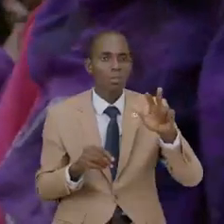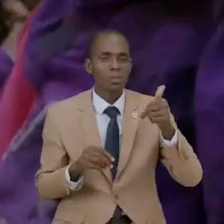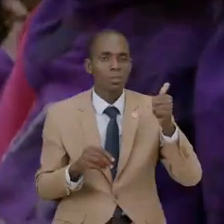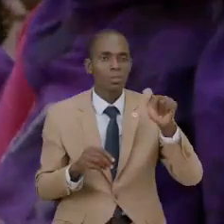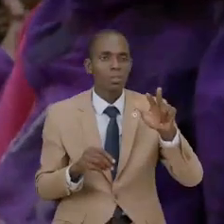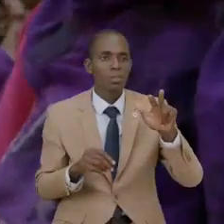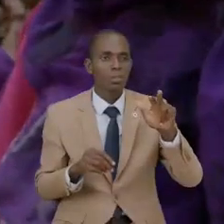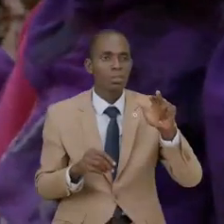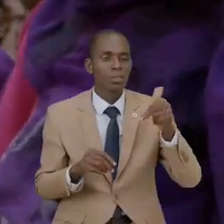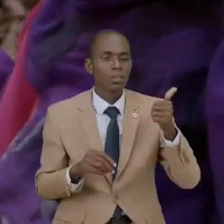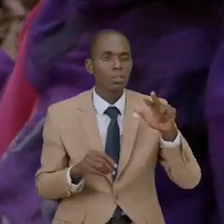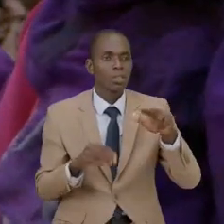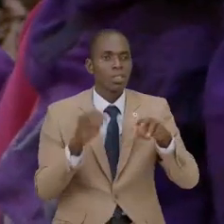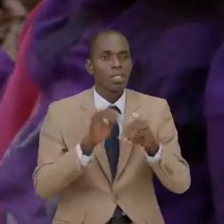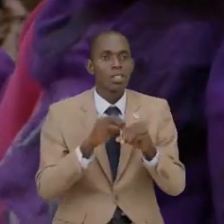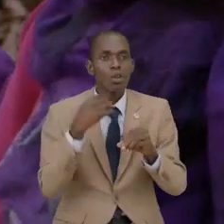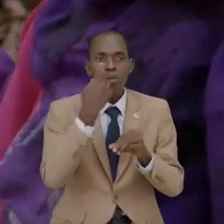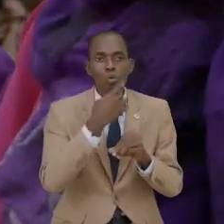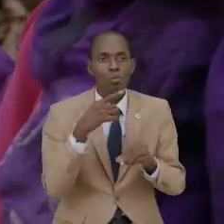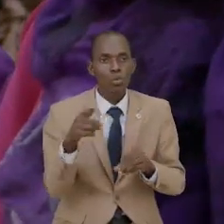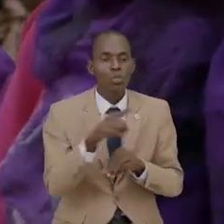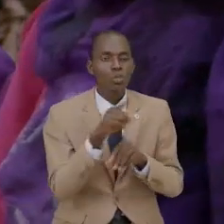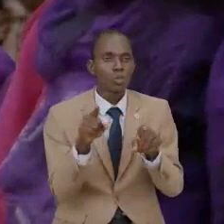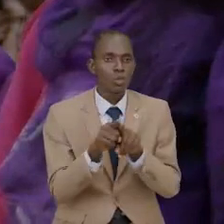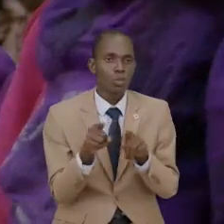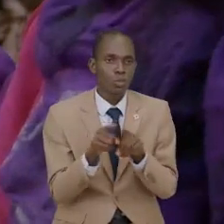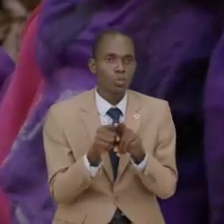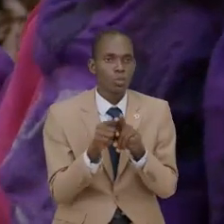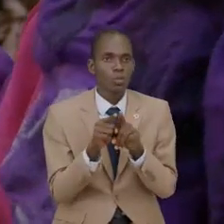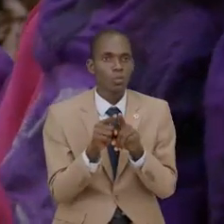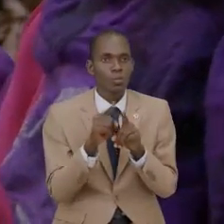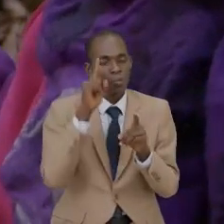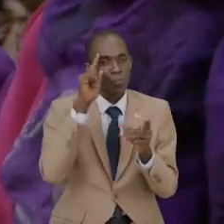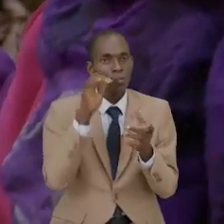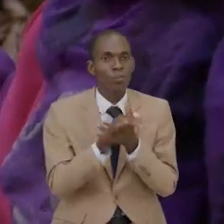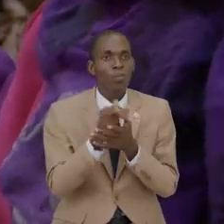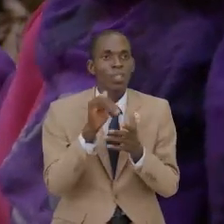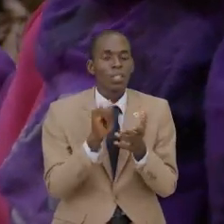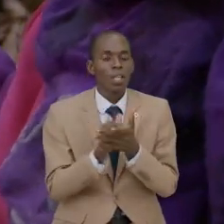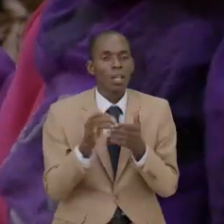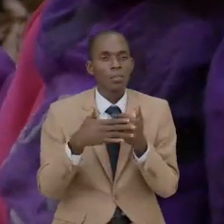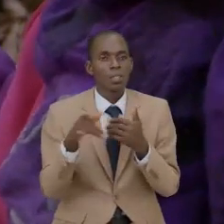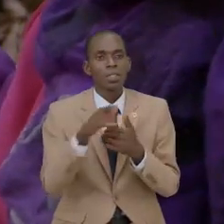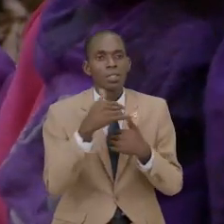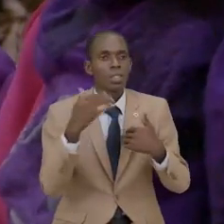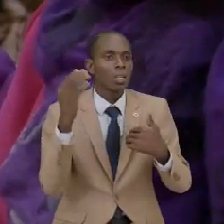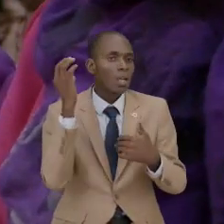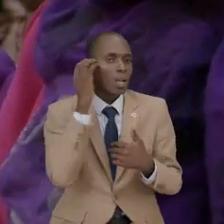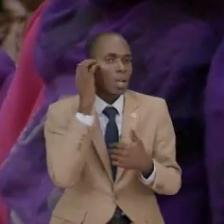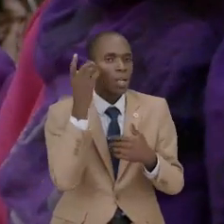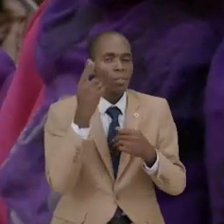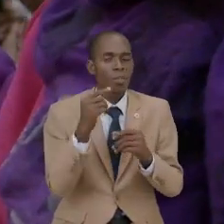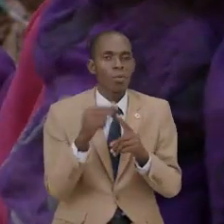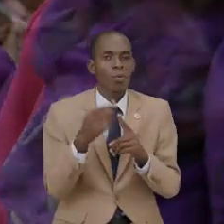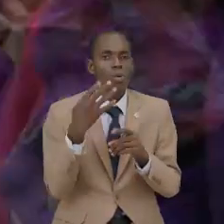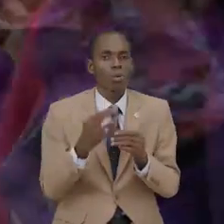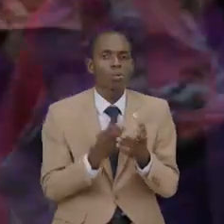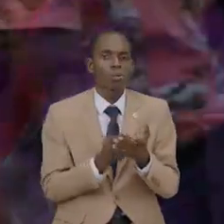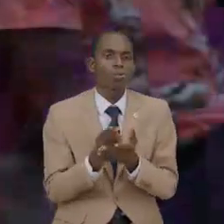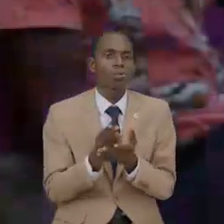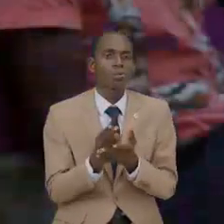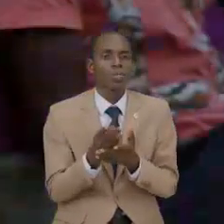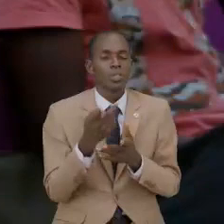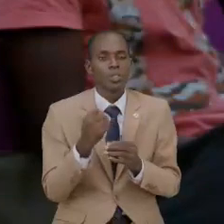13, in whom ye trusted, after that ye heard the word of truth,